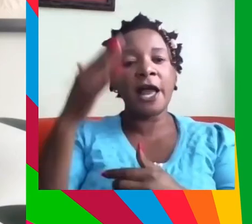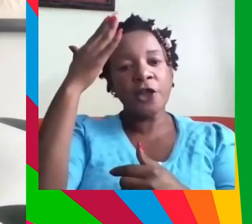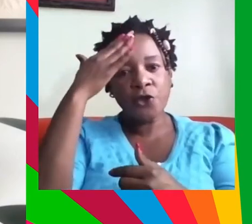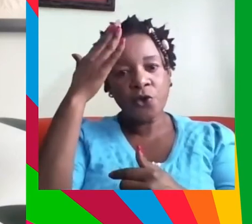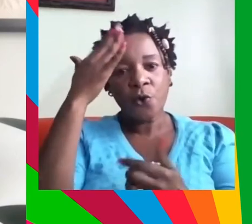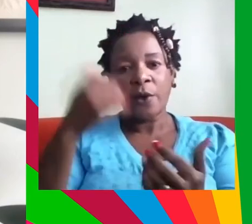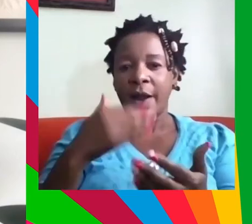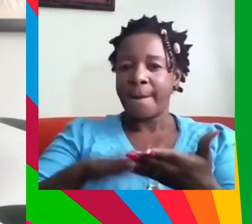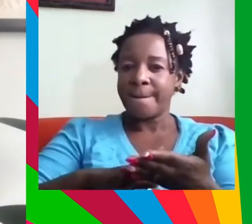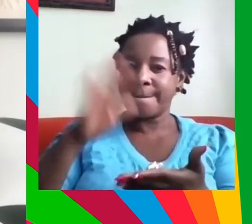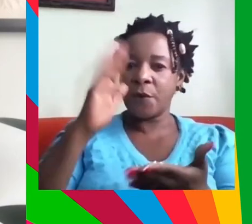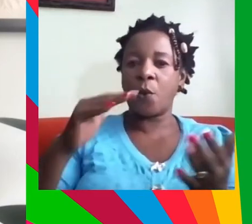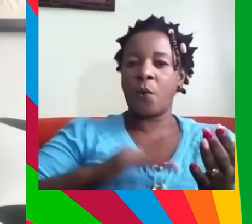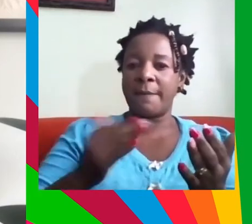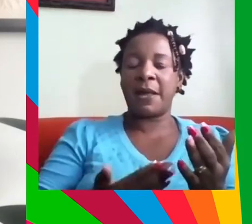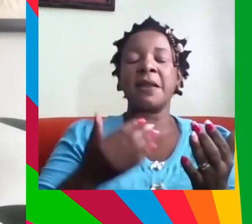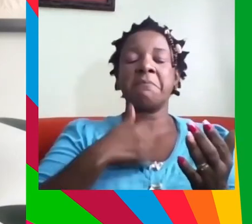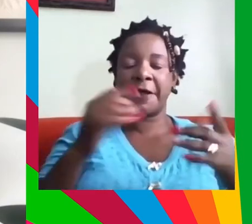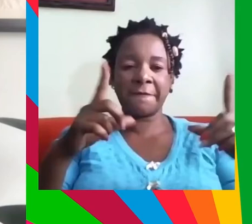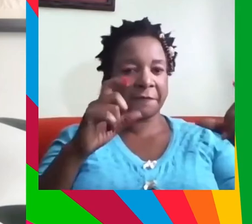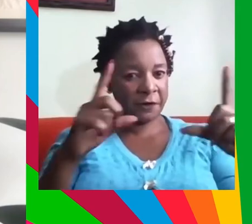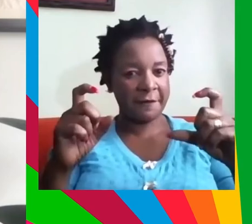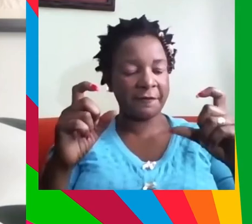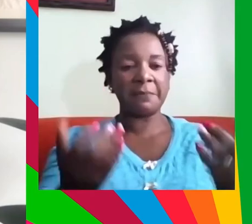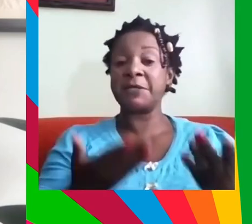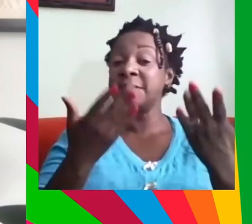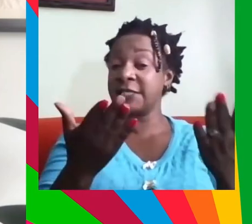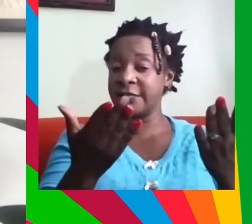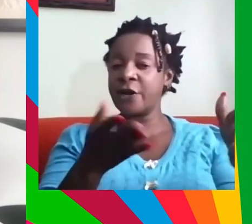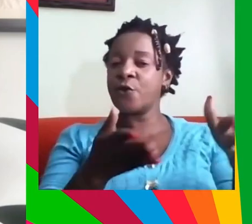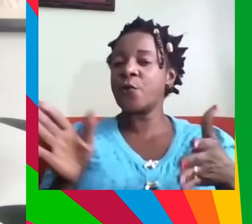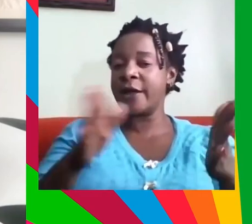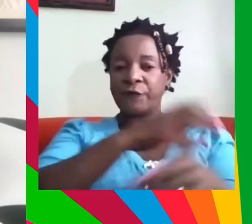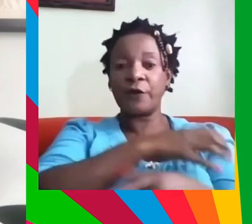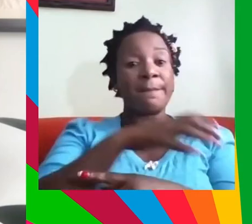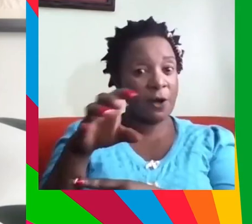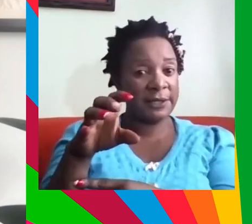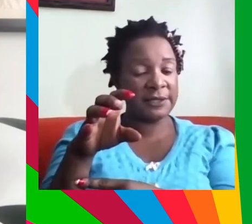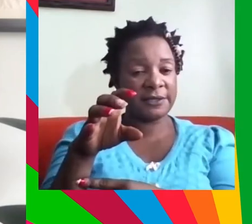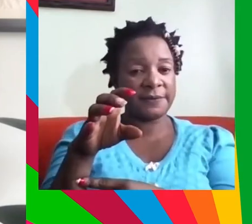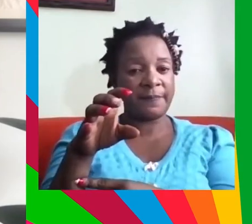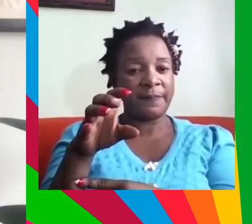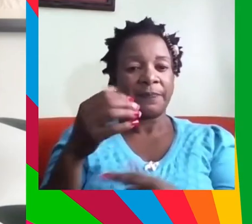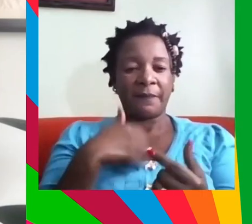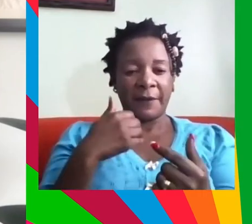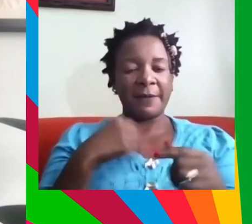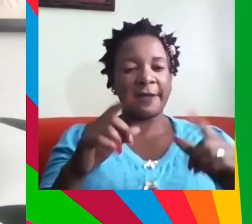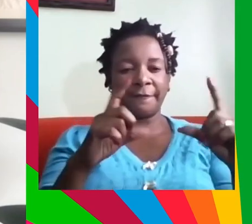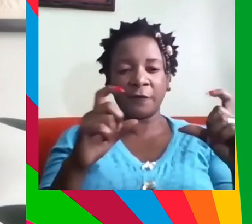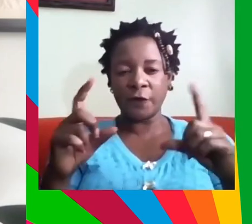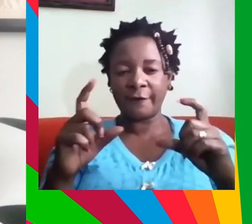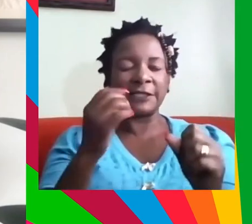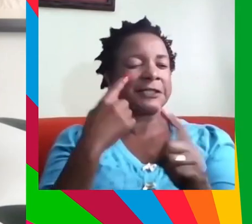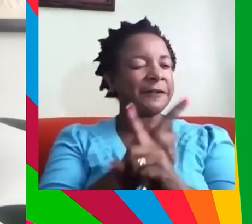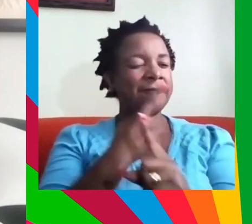being photographed and presented in a way that brings dignity and empowerment. I've photographed in many